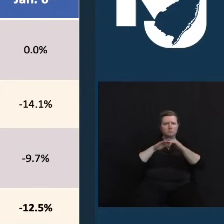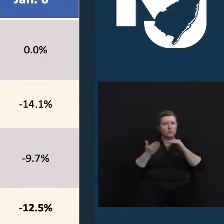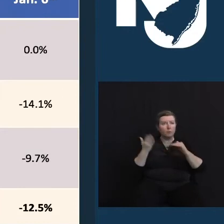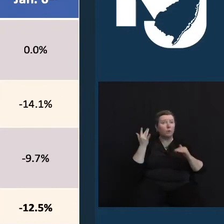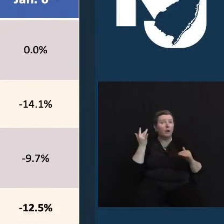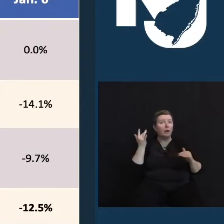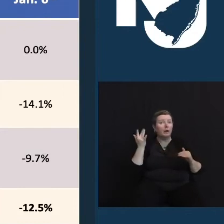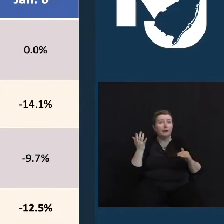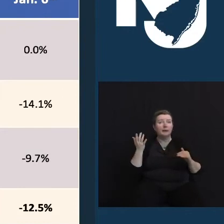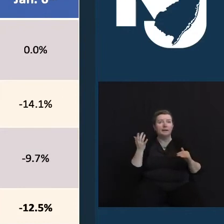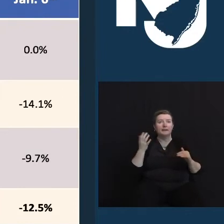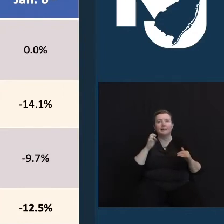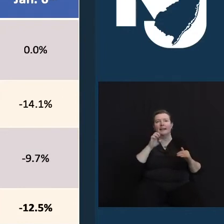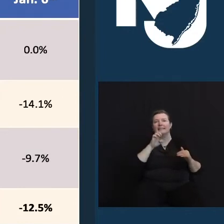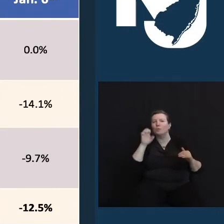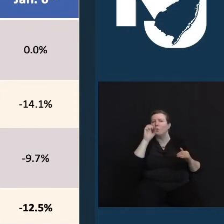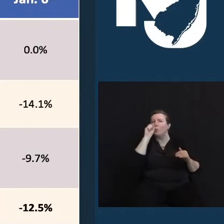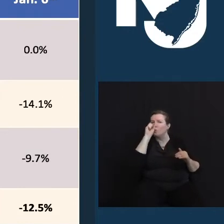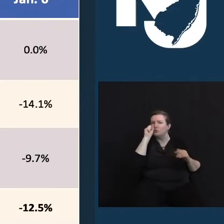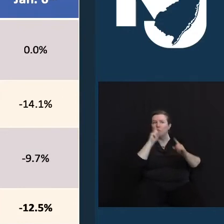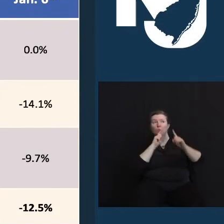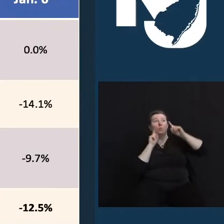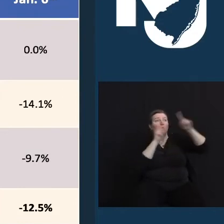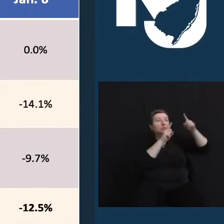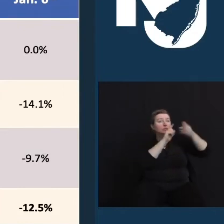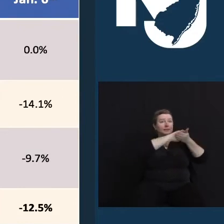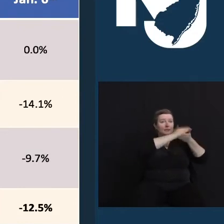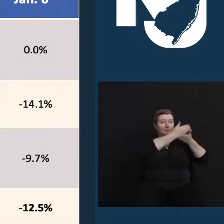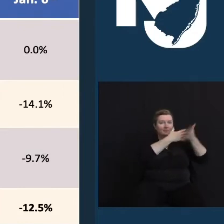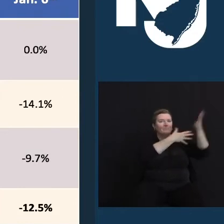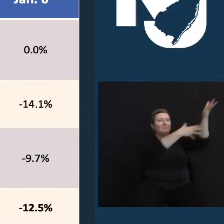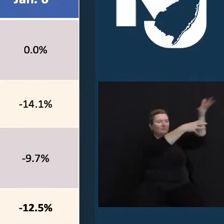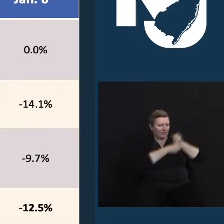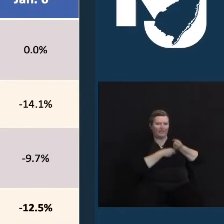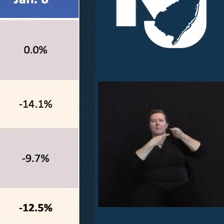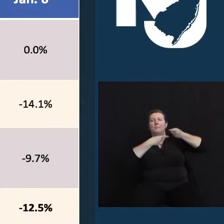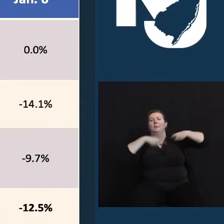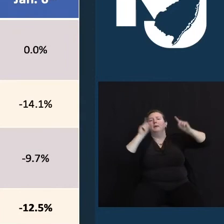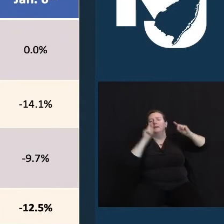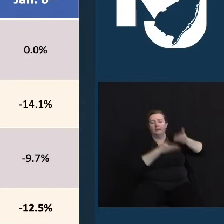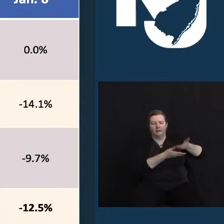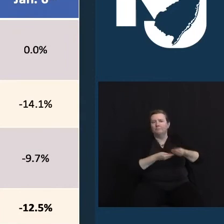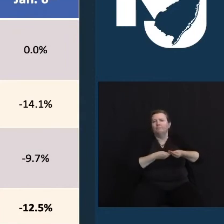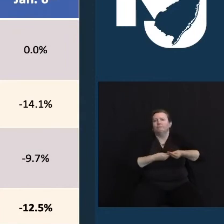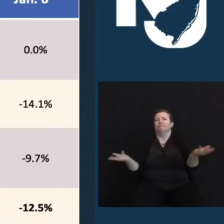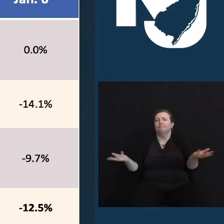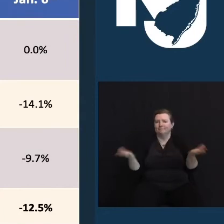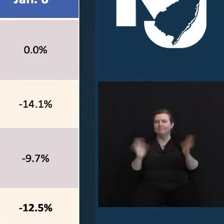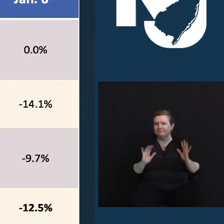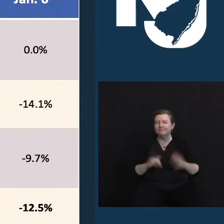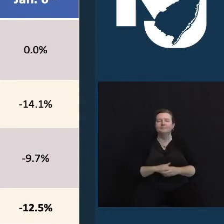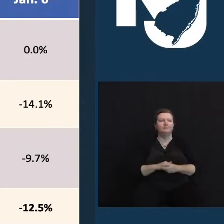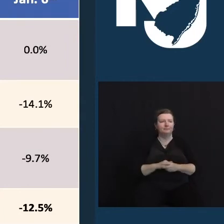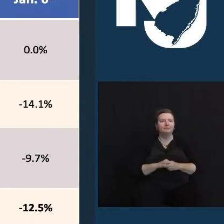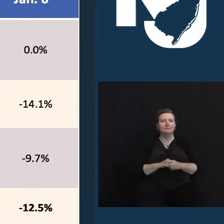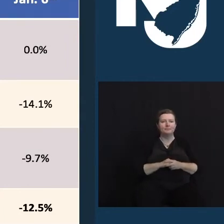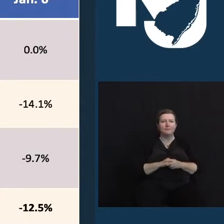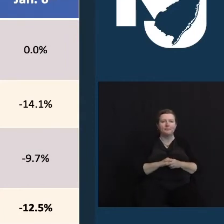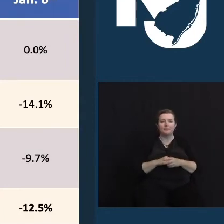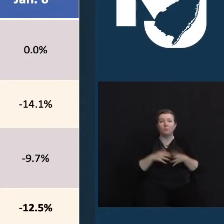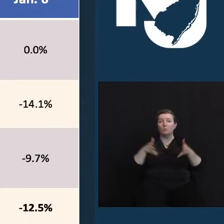entirety of East Orange's order for devices being fulfilled. A sizable portion of the remaining